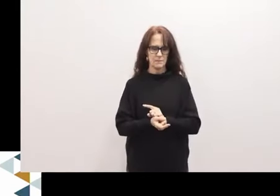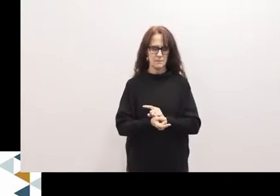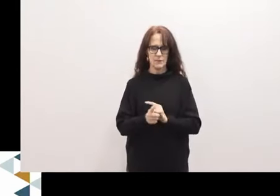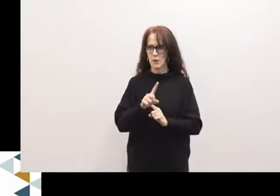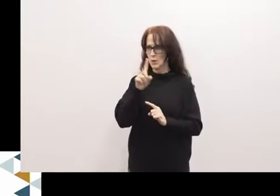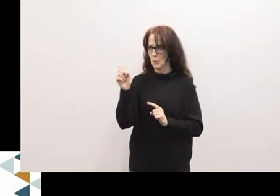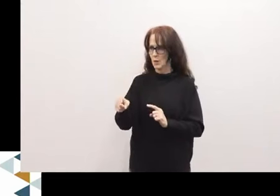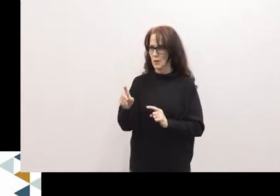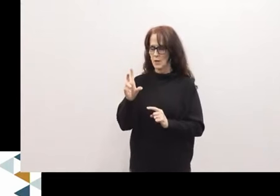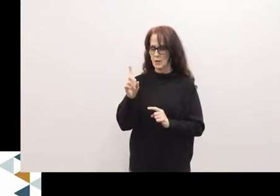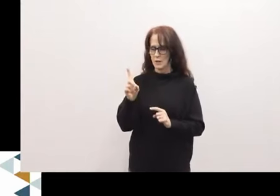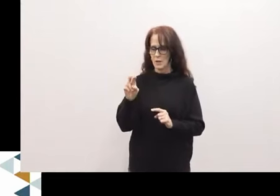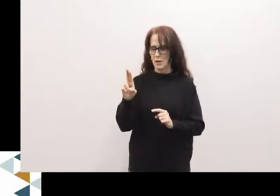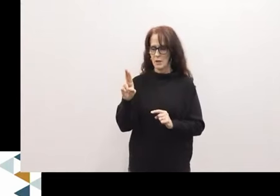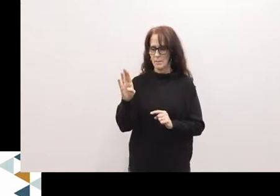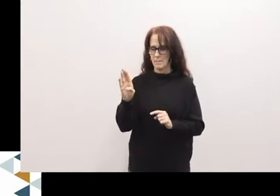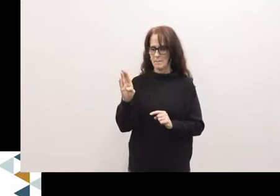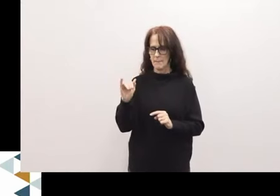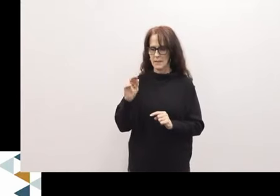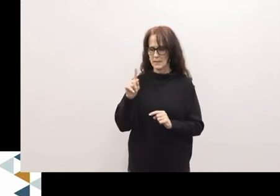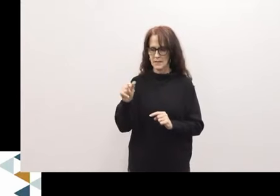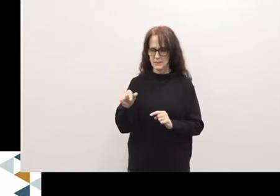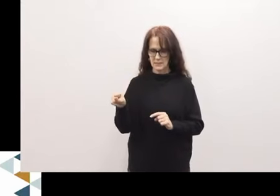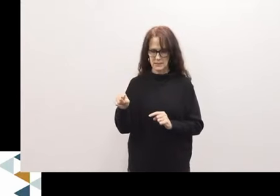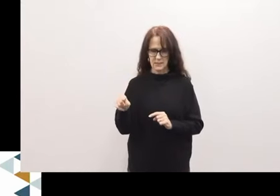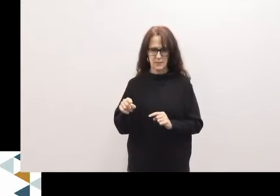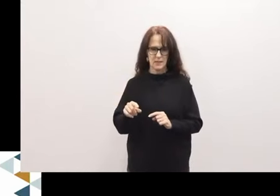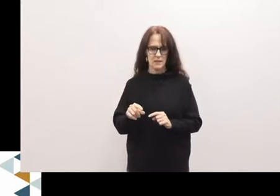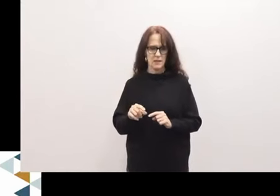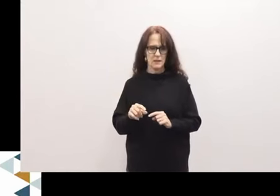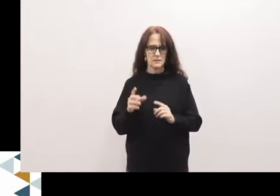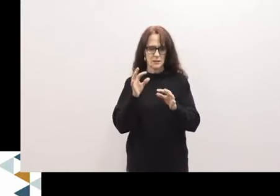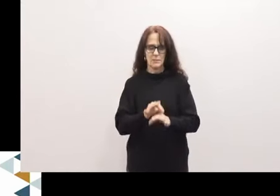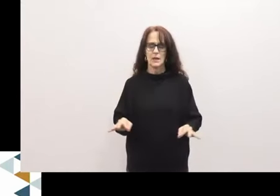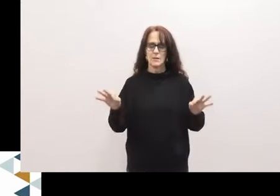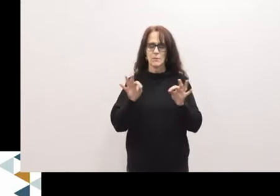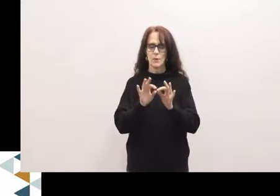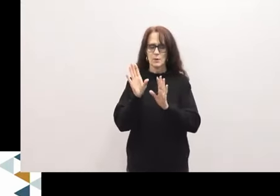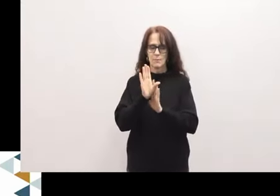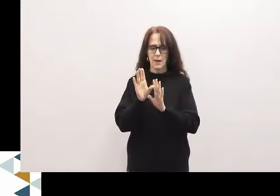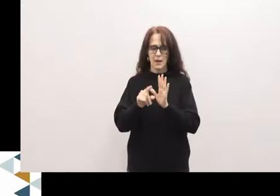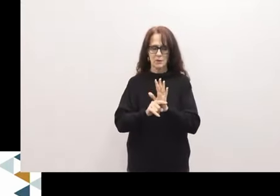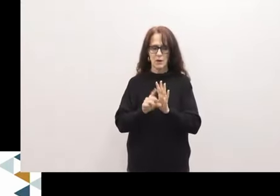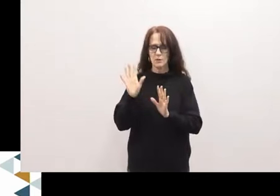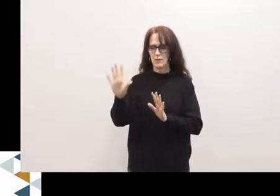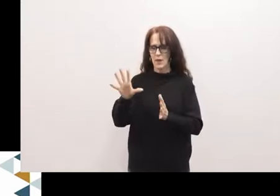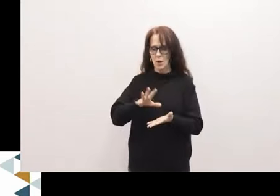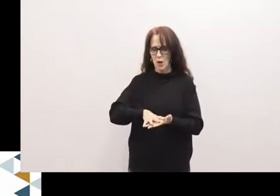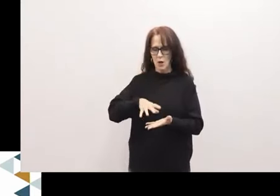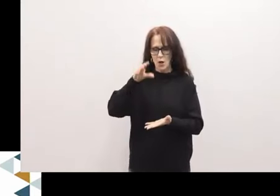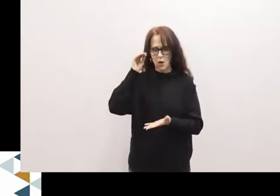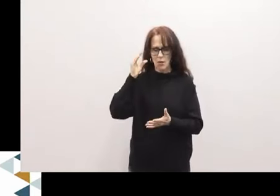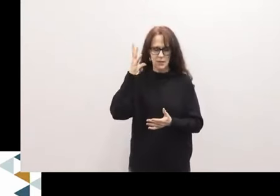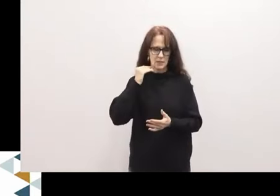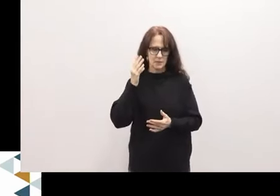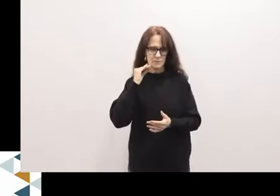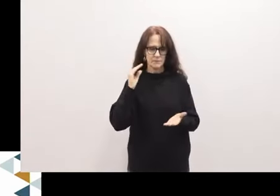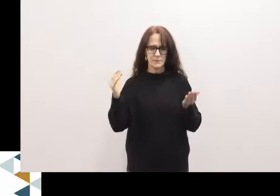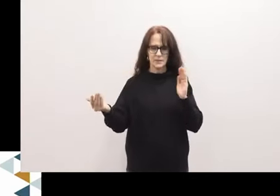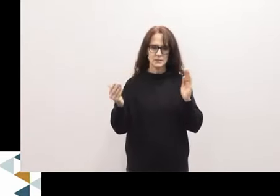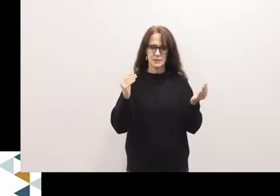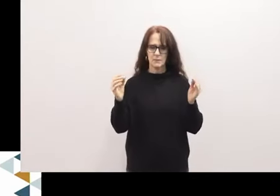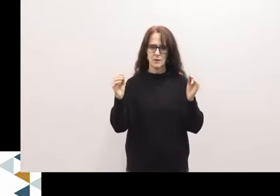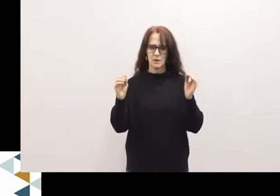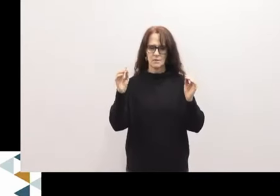question, Dr. Benitez, because we're going to give some background in regards to their learning experiences. This is a similar visual